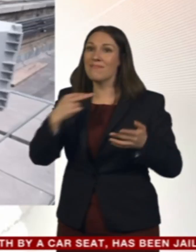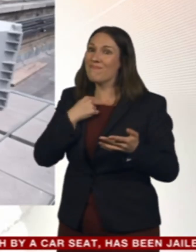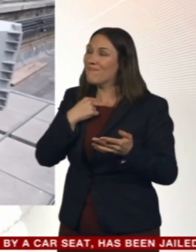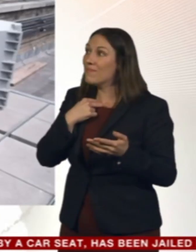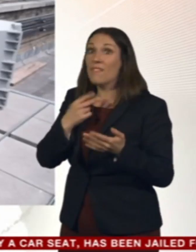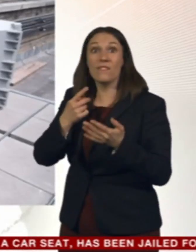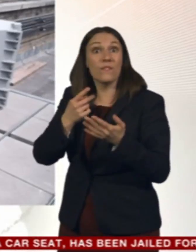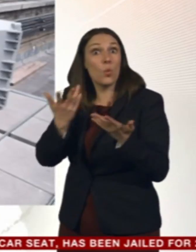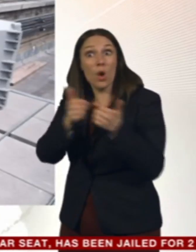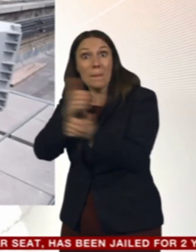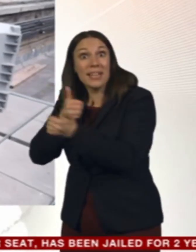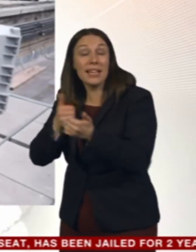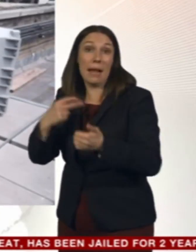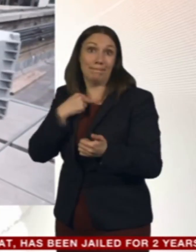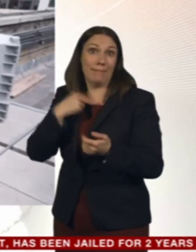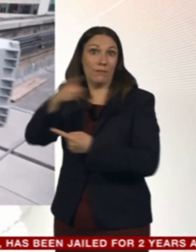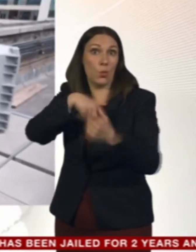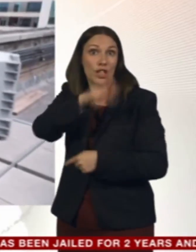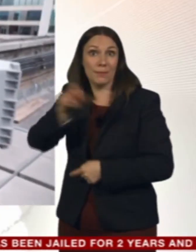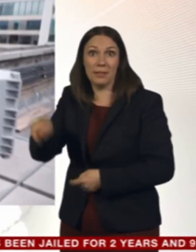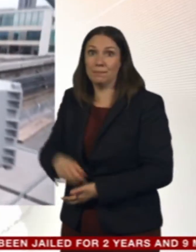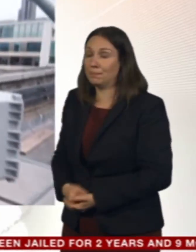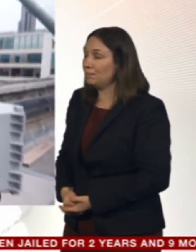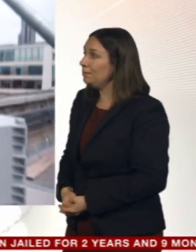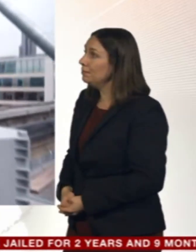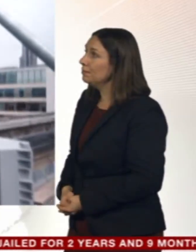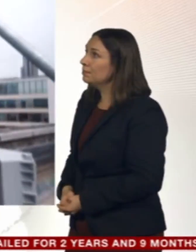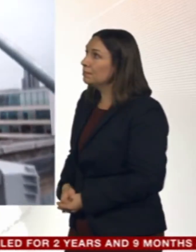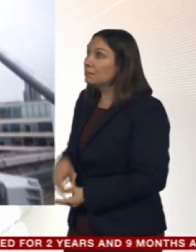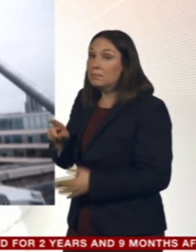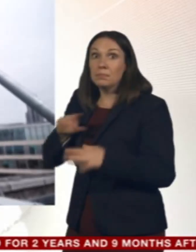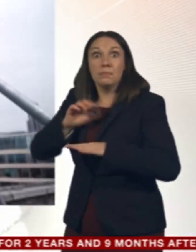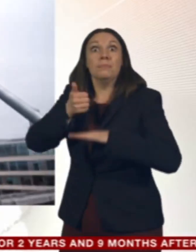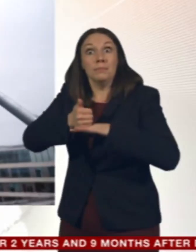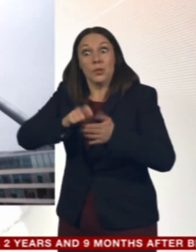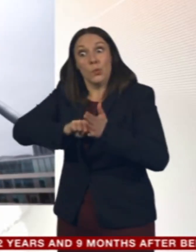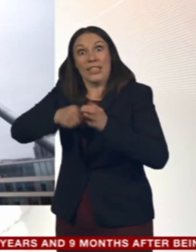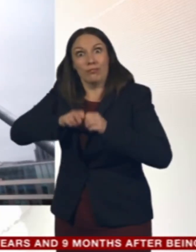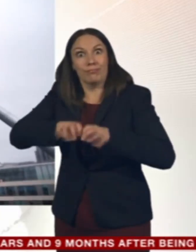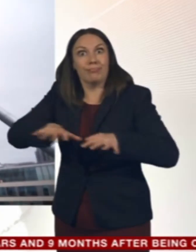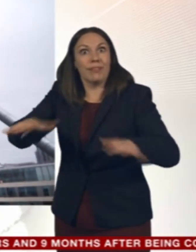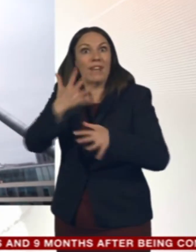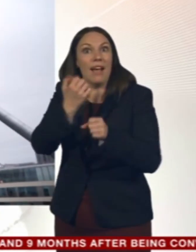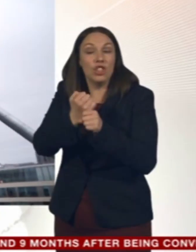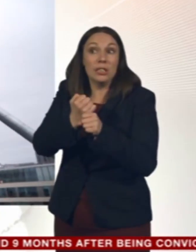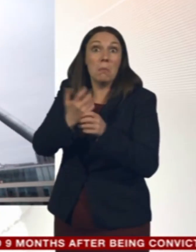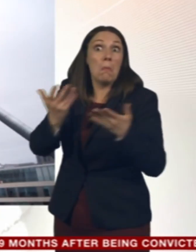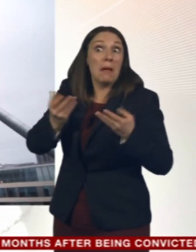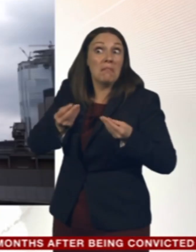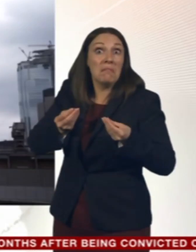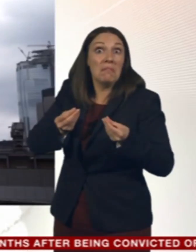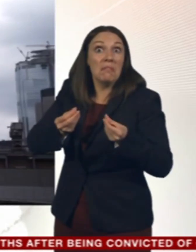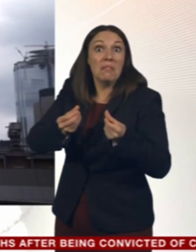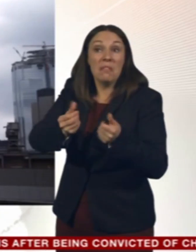too. The UK's 5G revolution is getting underway. But even without any bumps in the road, it'll be 3 years before